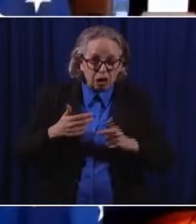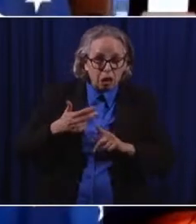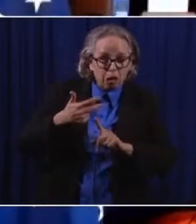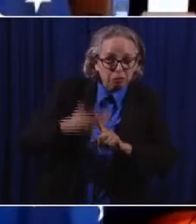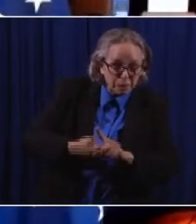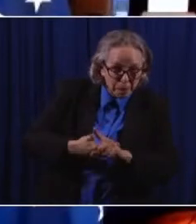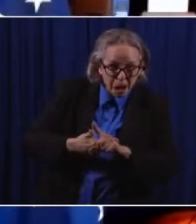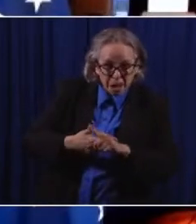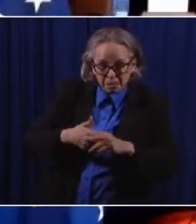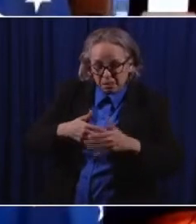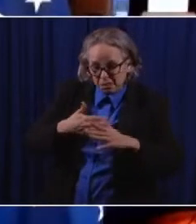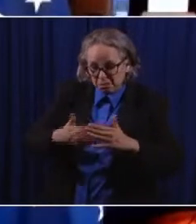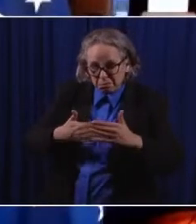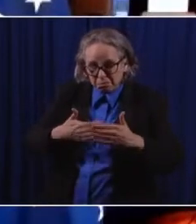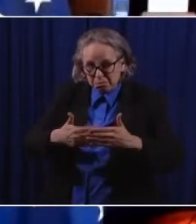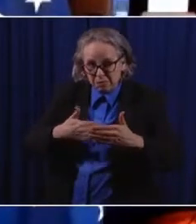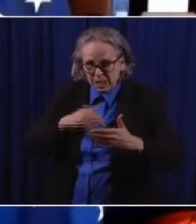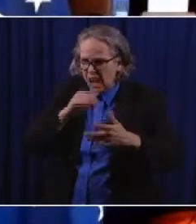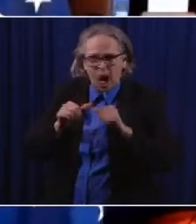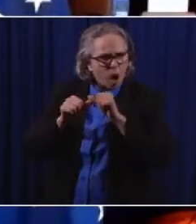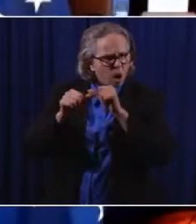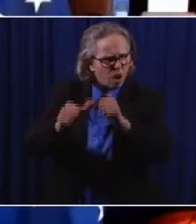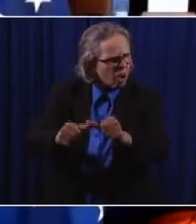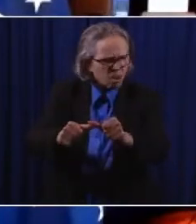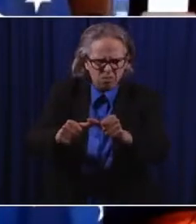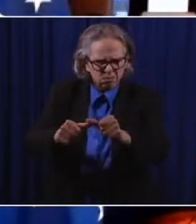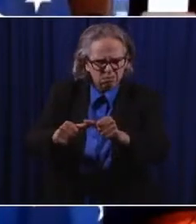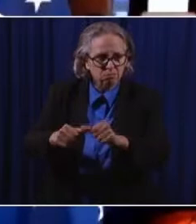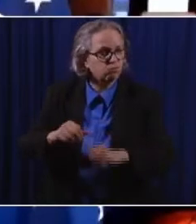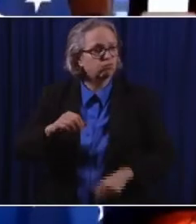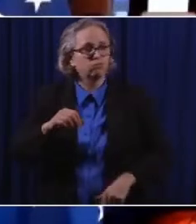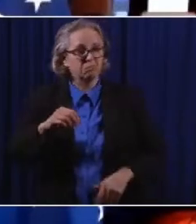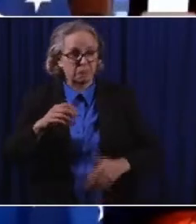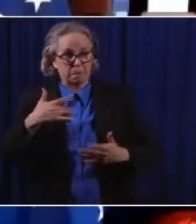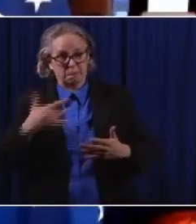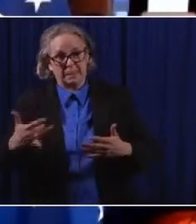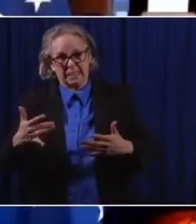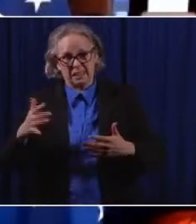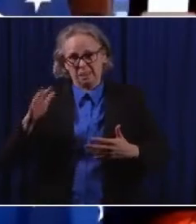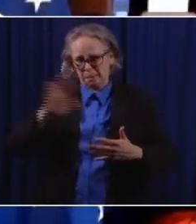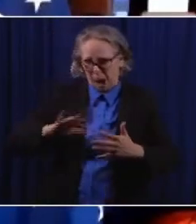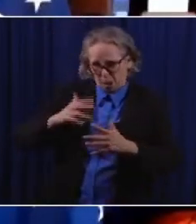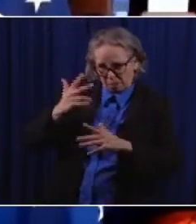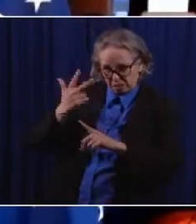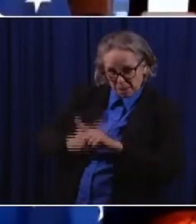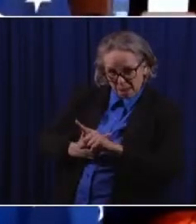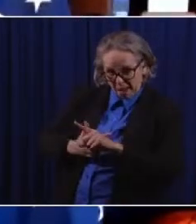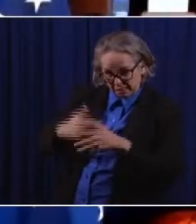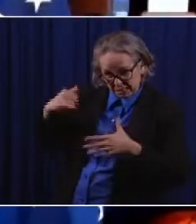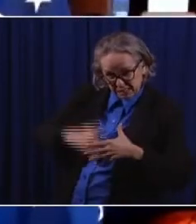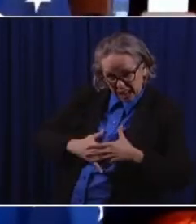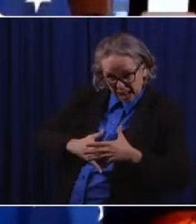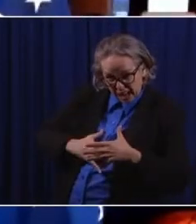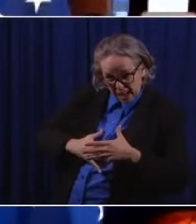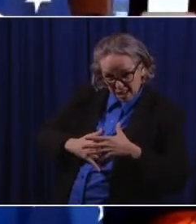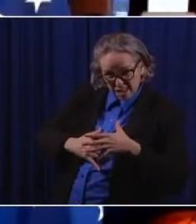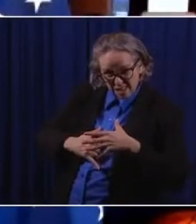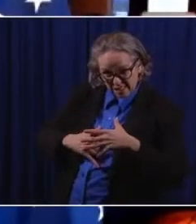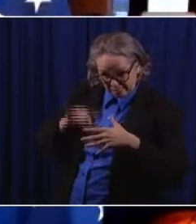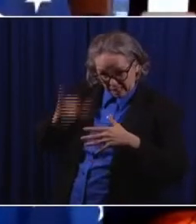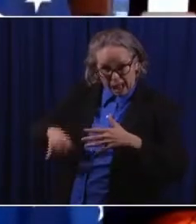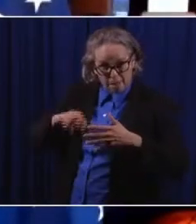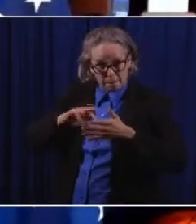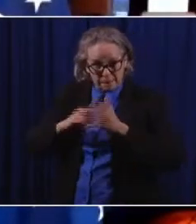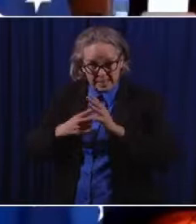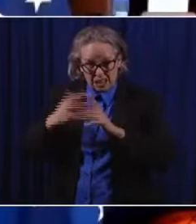people carry antibodies beyond 3 months that are detectable. But that doesn't mean that after 3 months